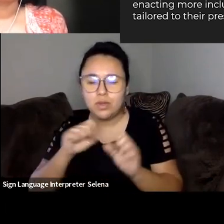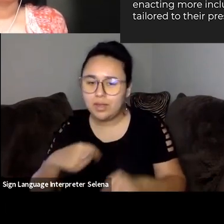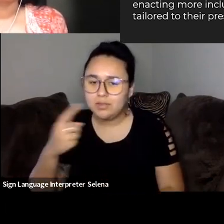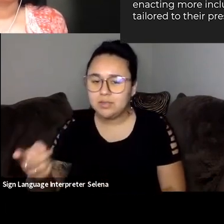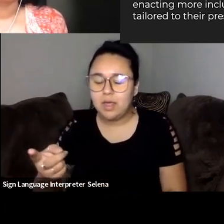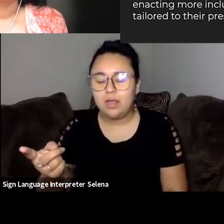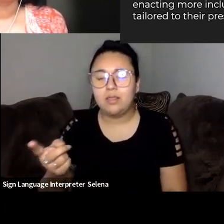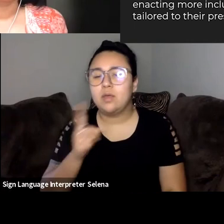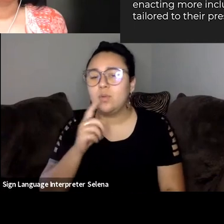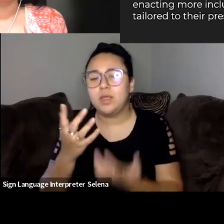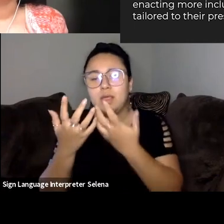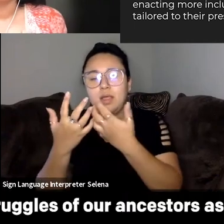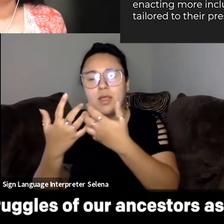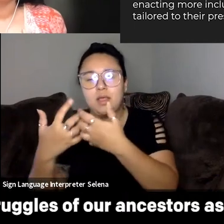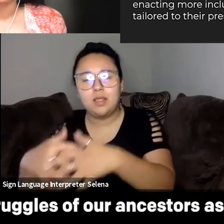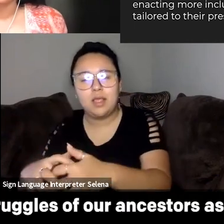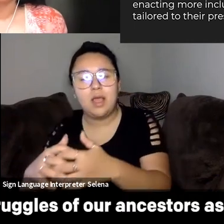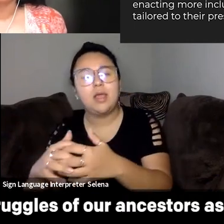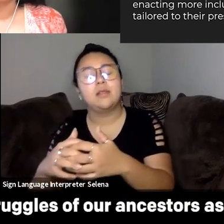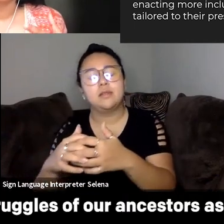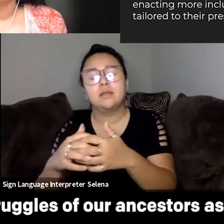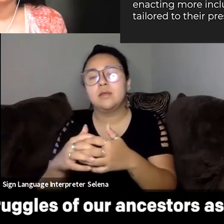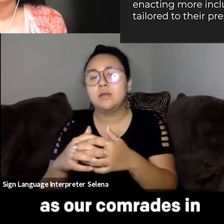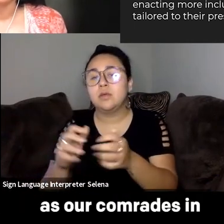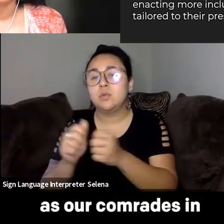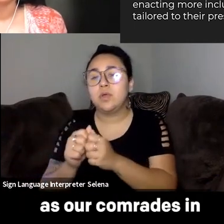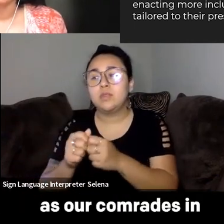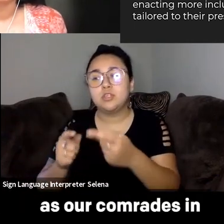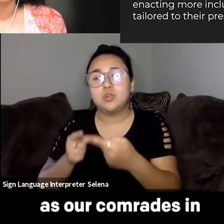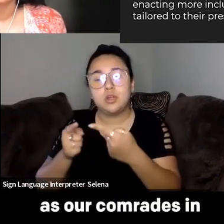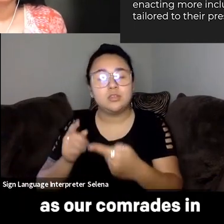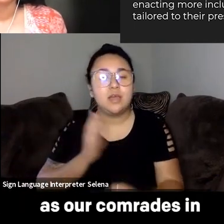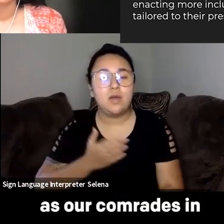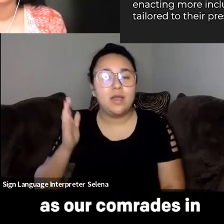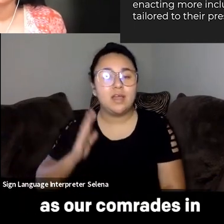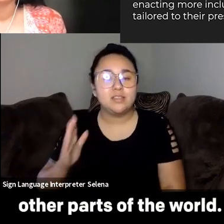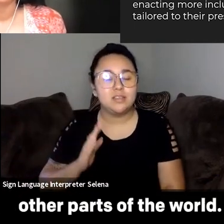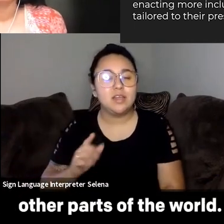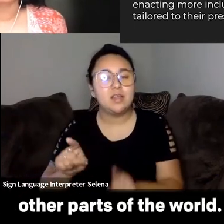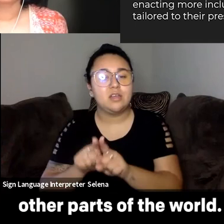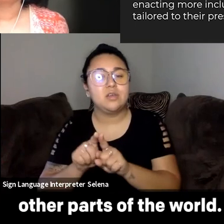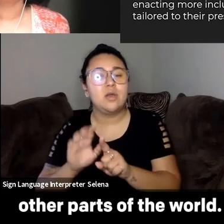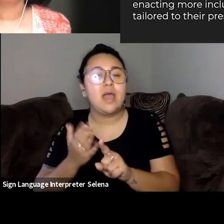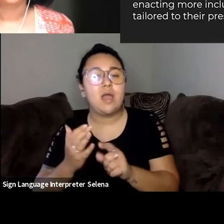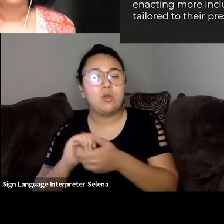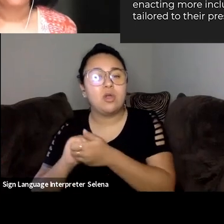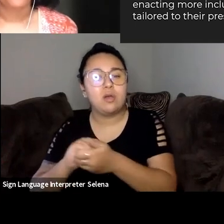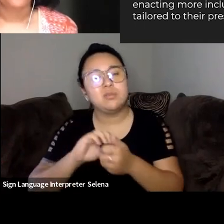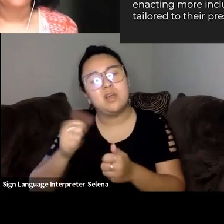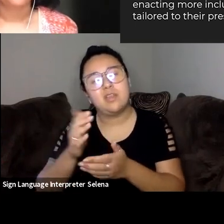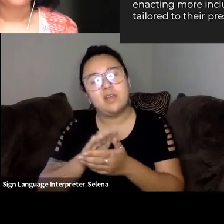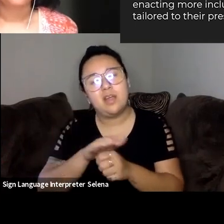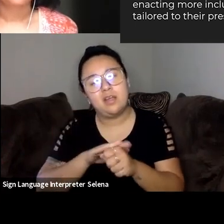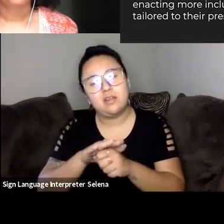with the struggles of our ancestors, as well as our comrades in other parts of the world.